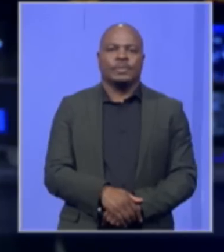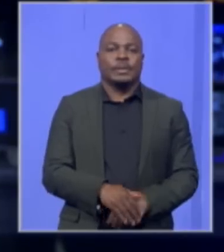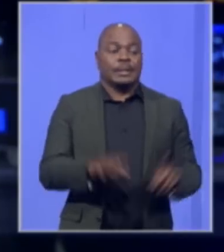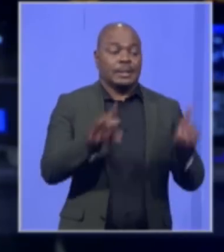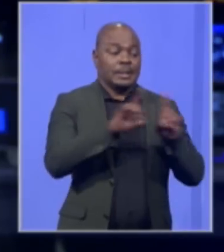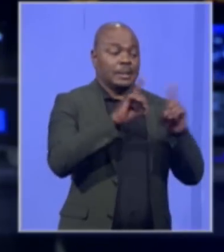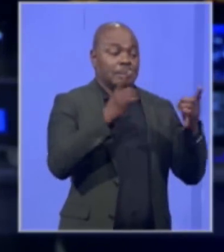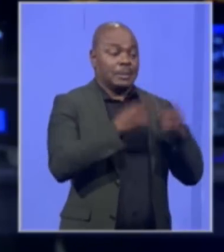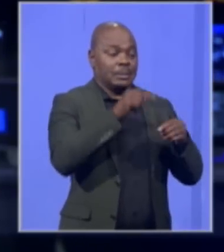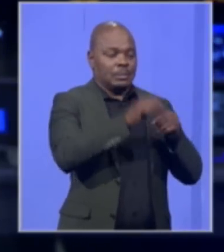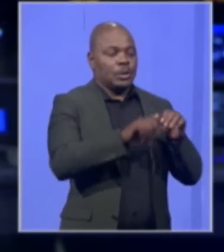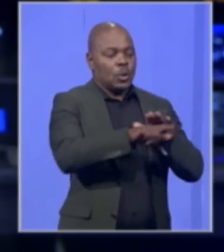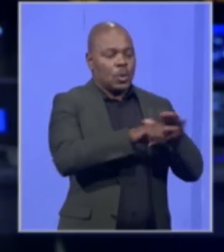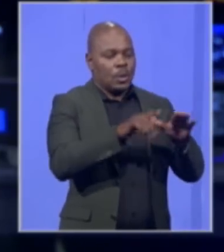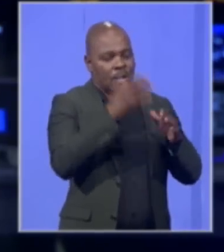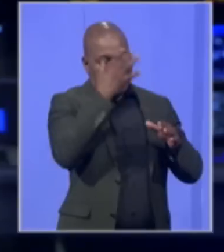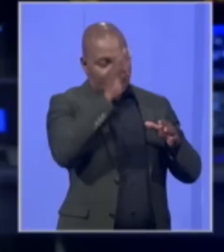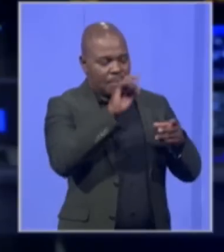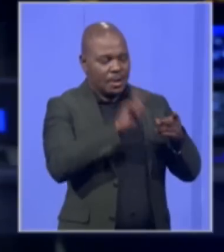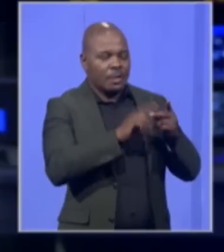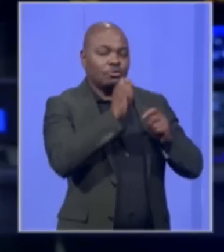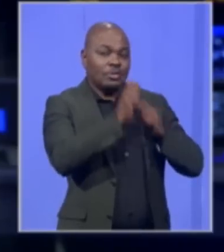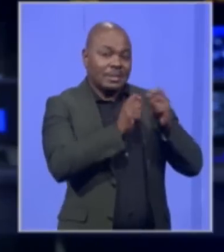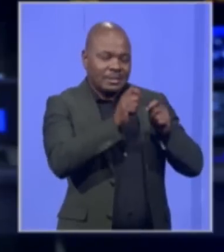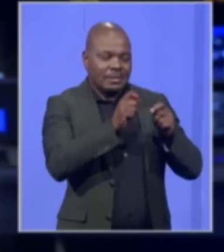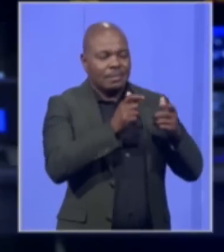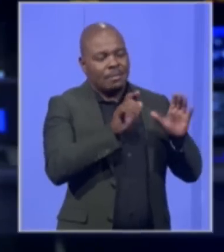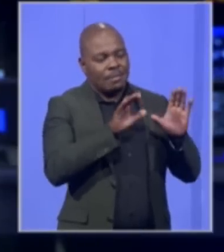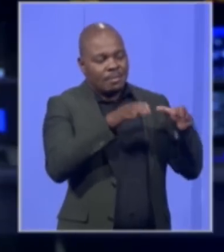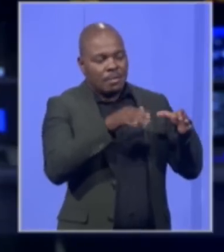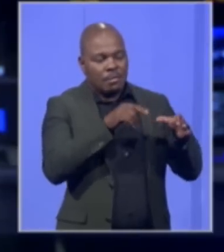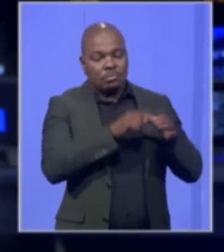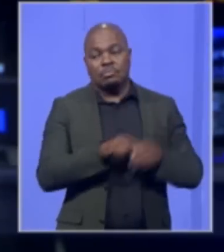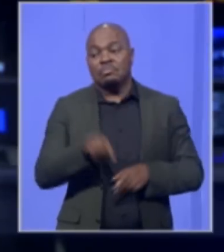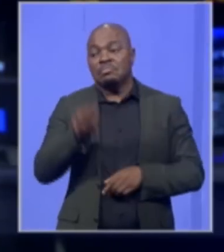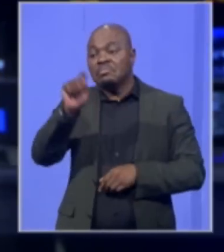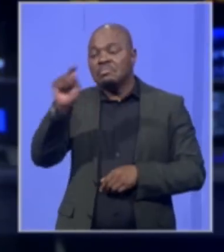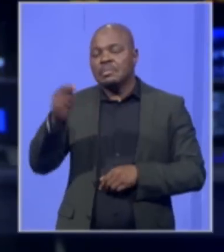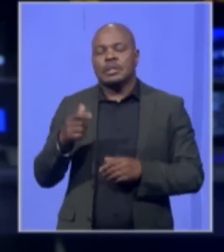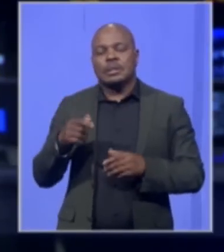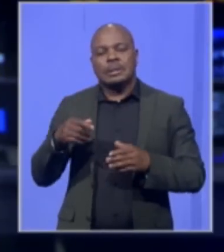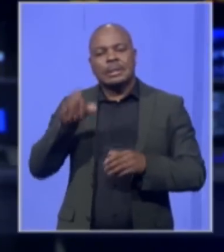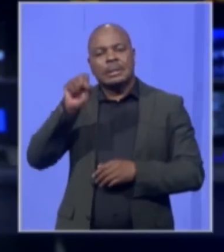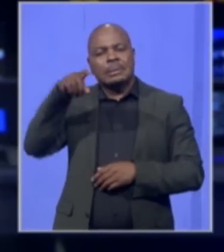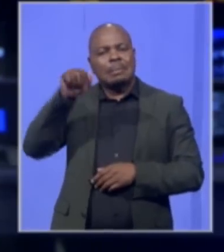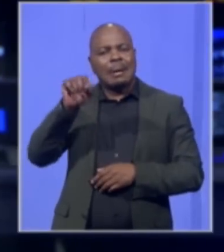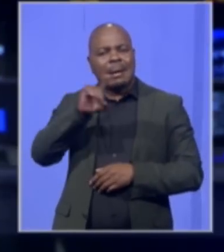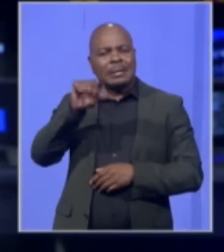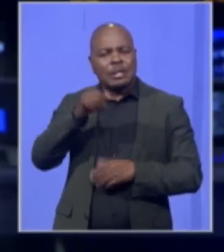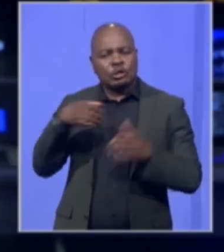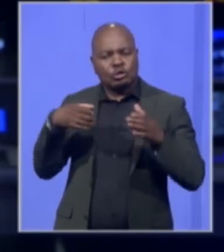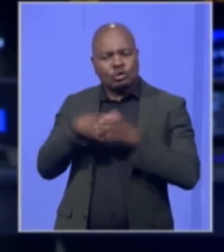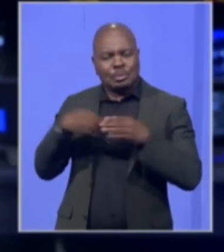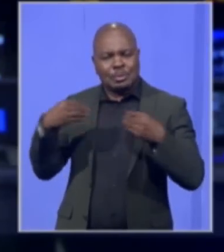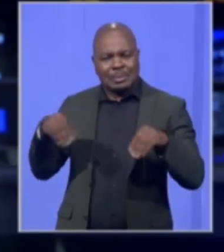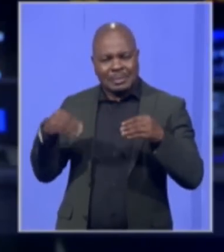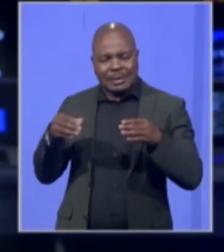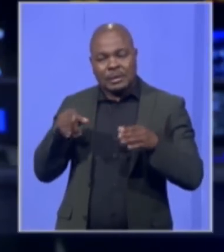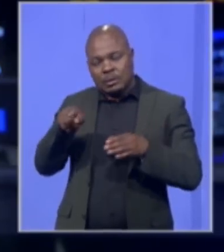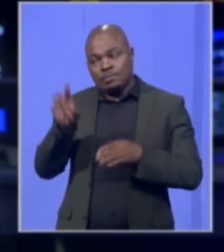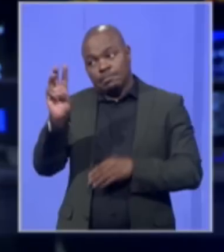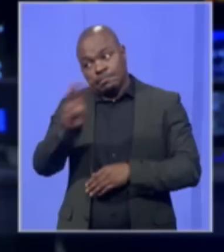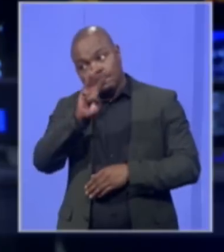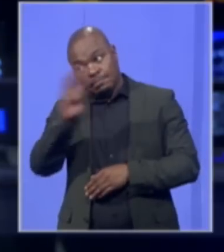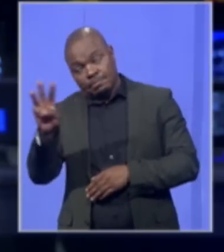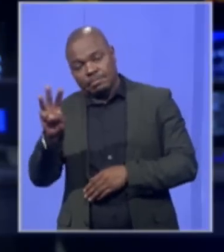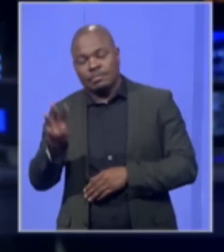Lefapha la Makgotla a Metse le ditaba tsa setso le hlokomedisa bahwebi ba dispaza le dikgwebo tse ding tsa dijo hore dikgwebo tsa